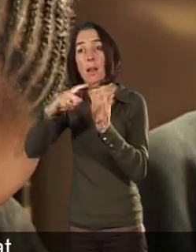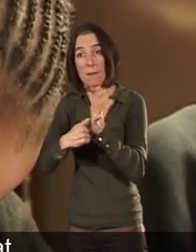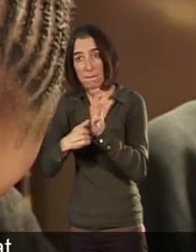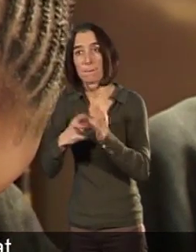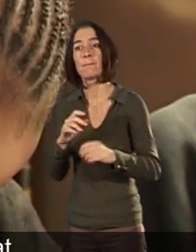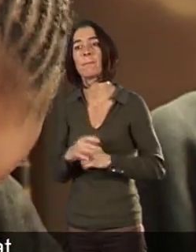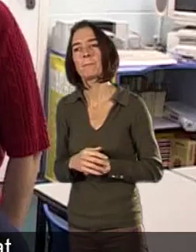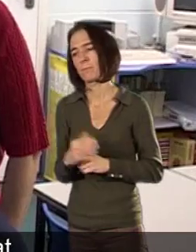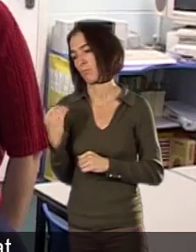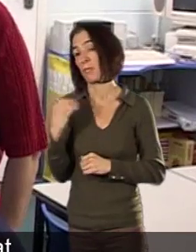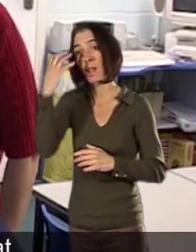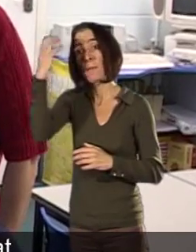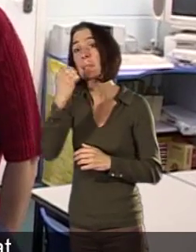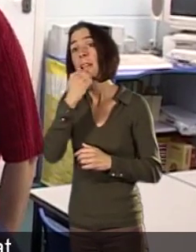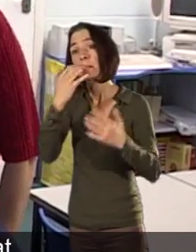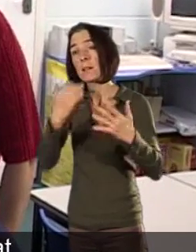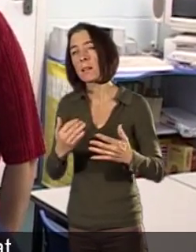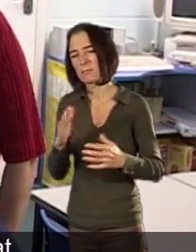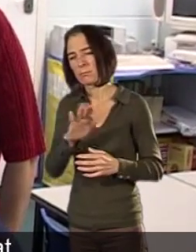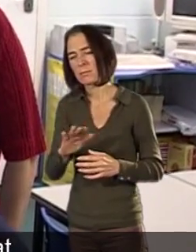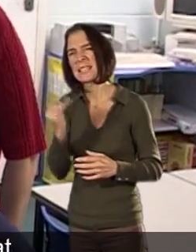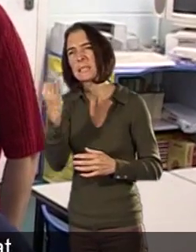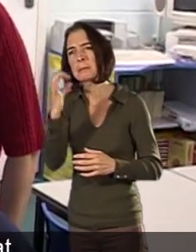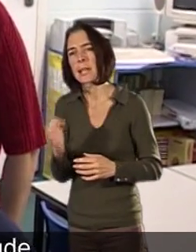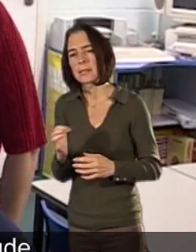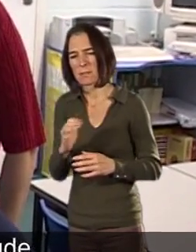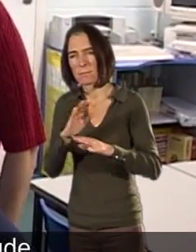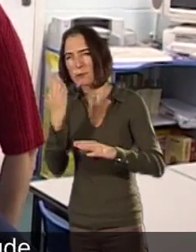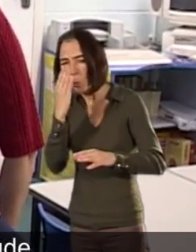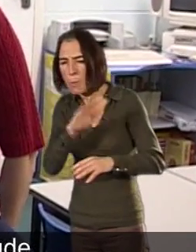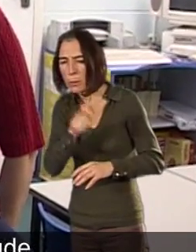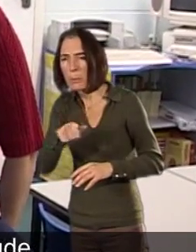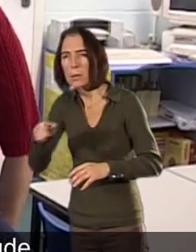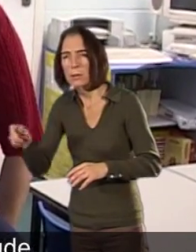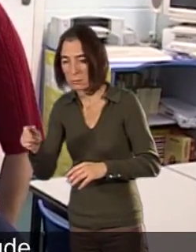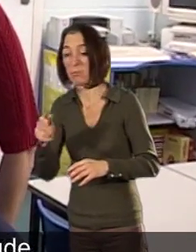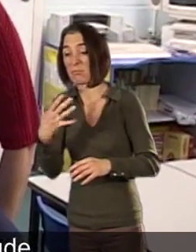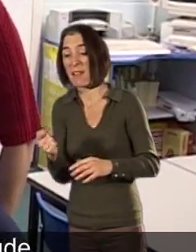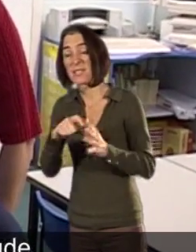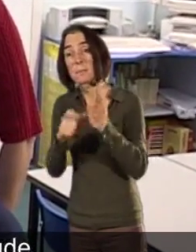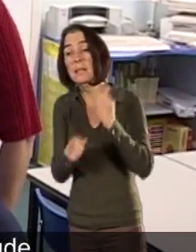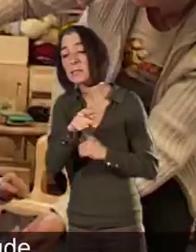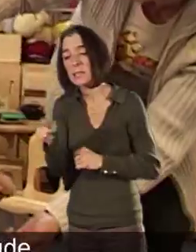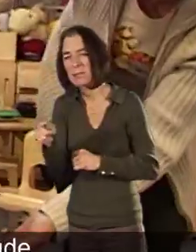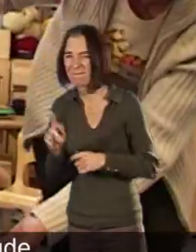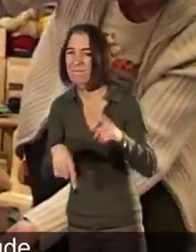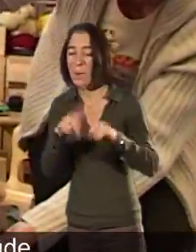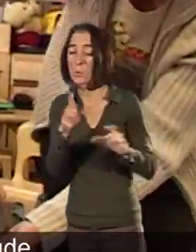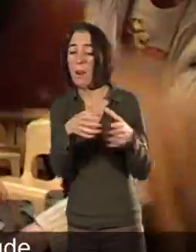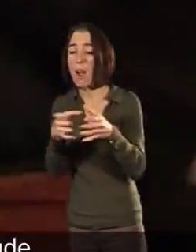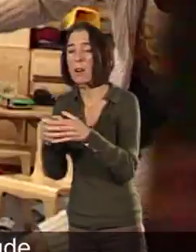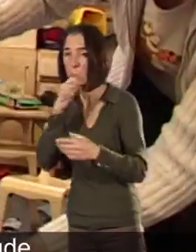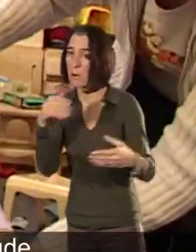Recent government data shows that approximately 7% of pupils are disabled, and so it is likely that most classes include disabled